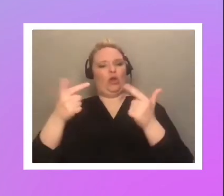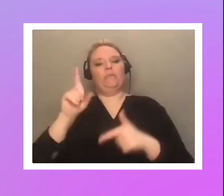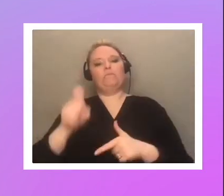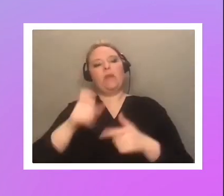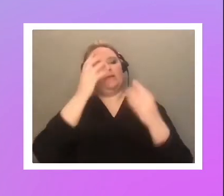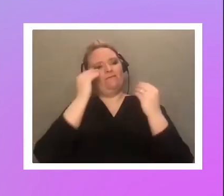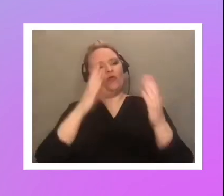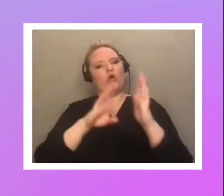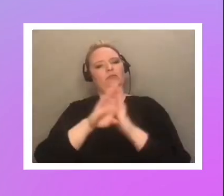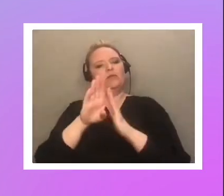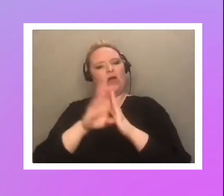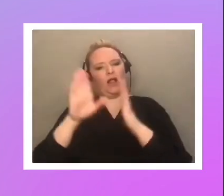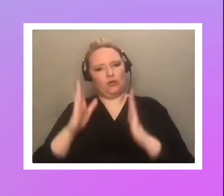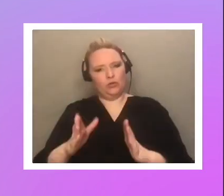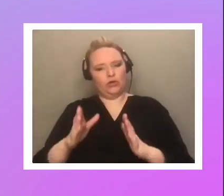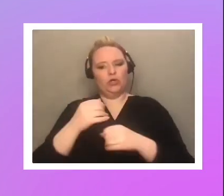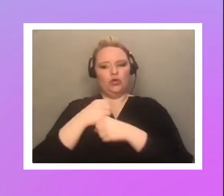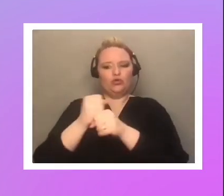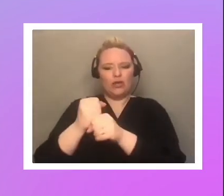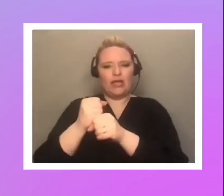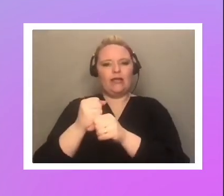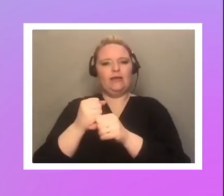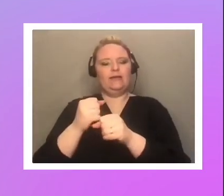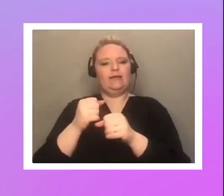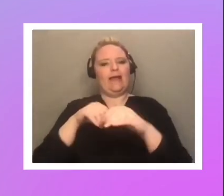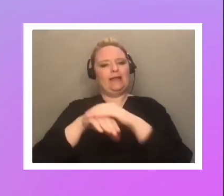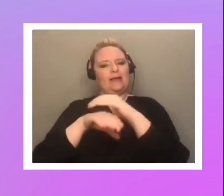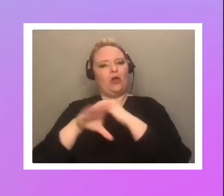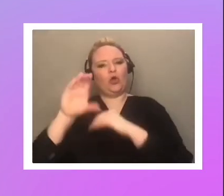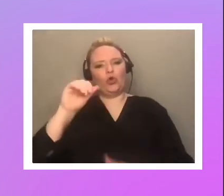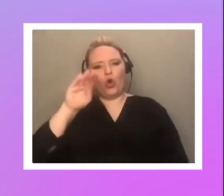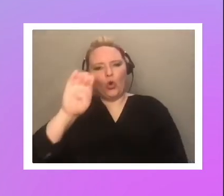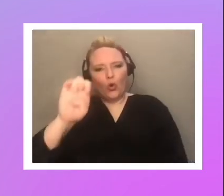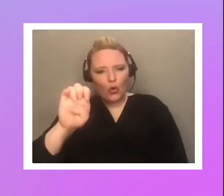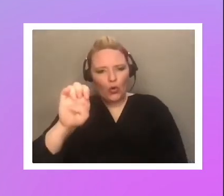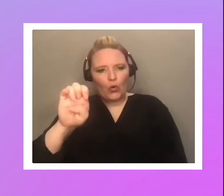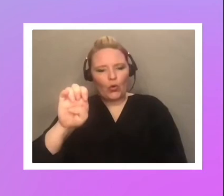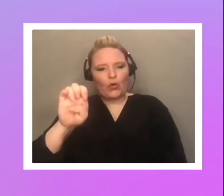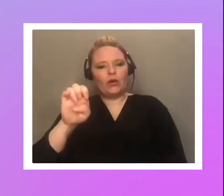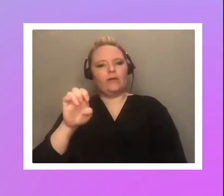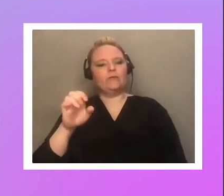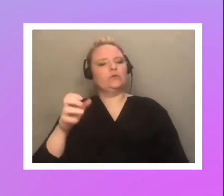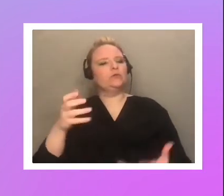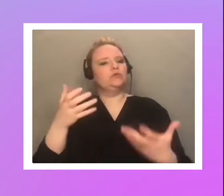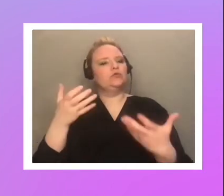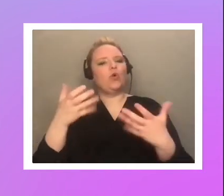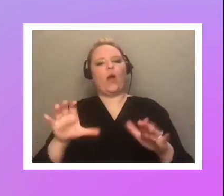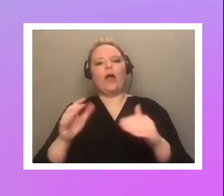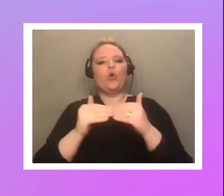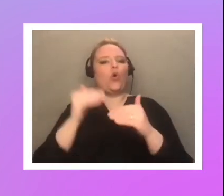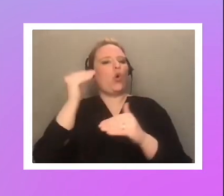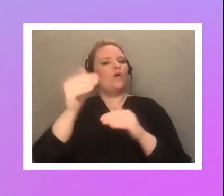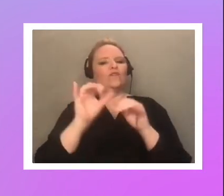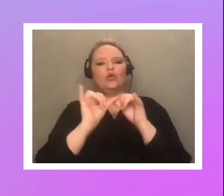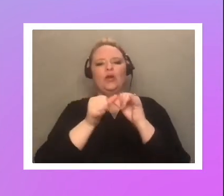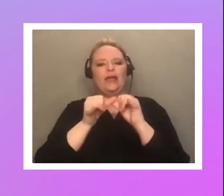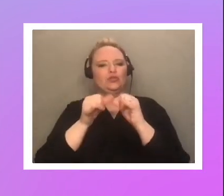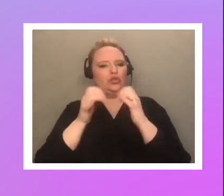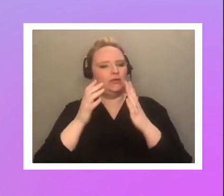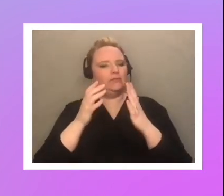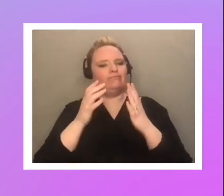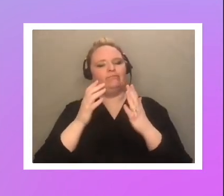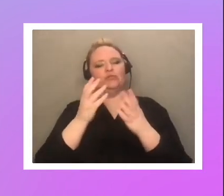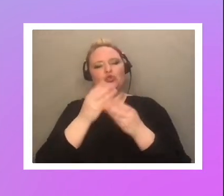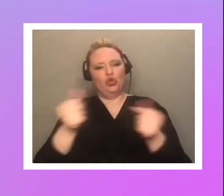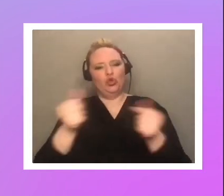to produce accessible code and make sure that they don't over-engineer solutions. A